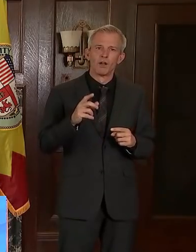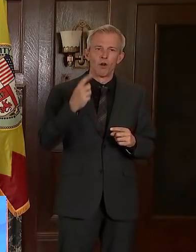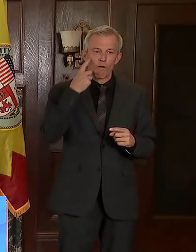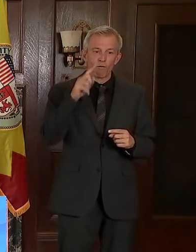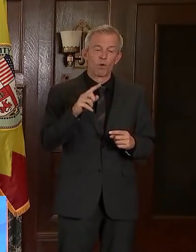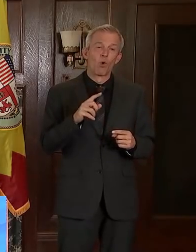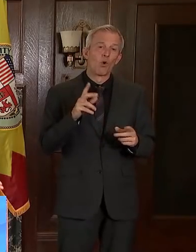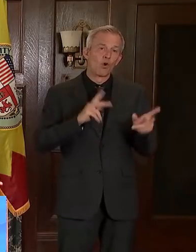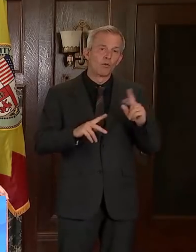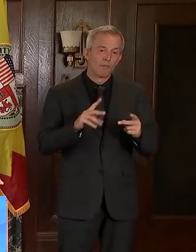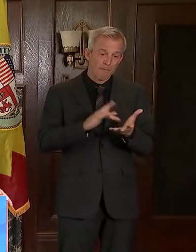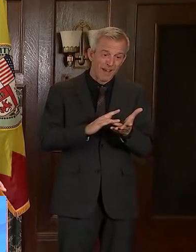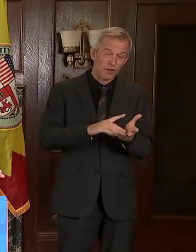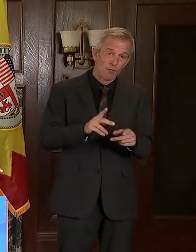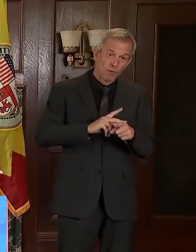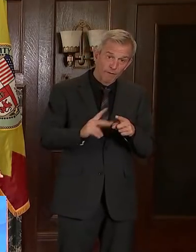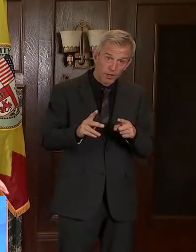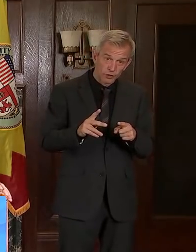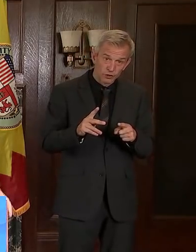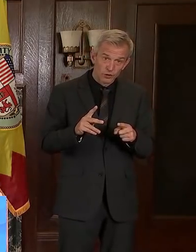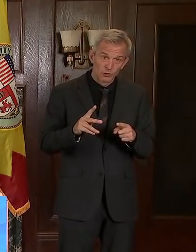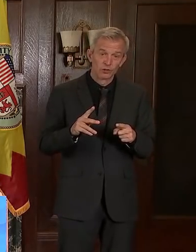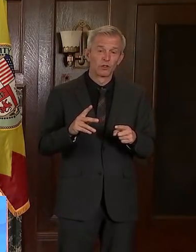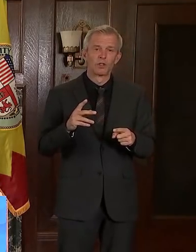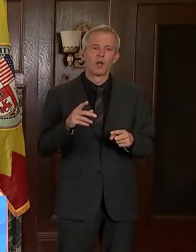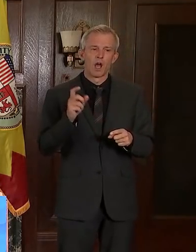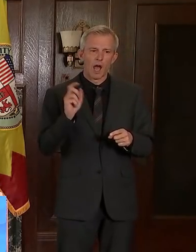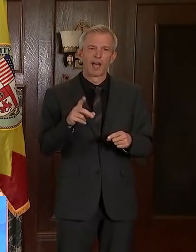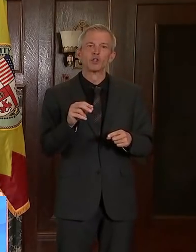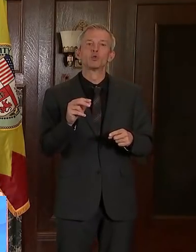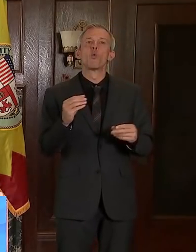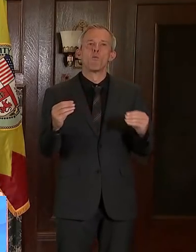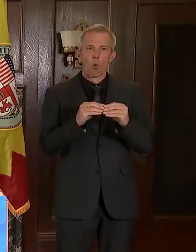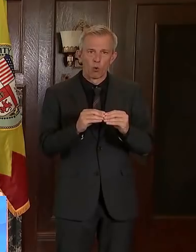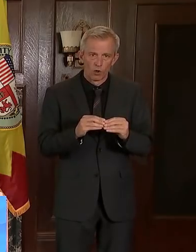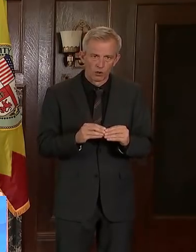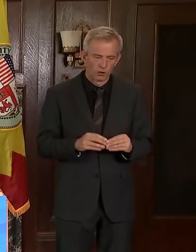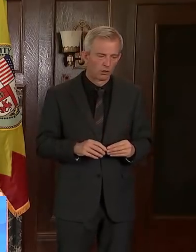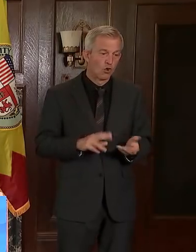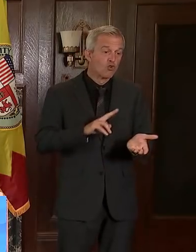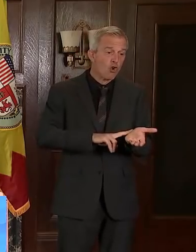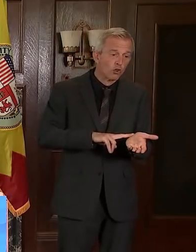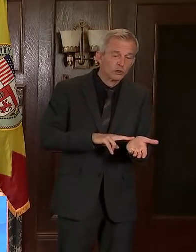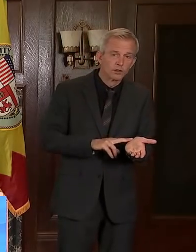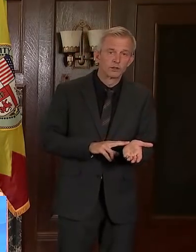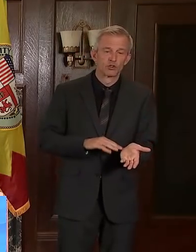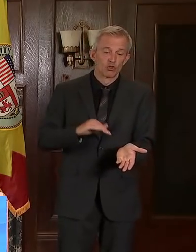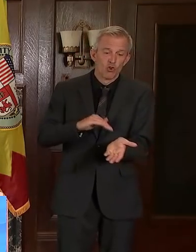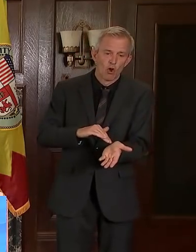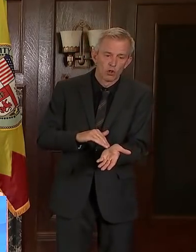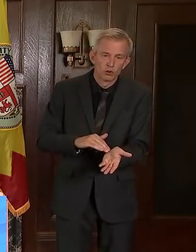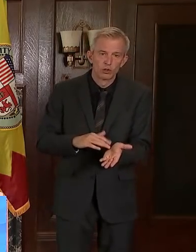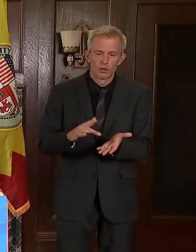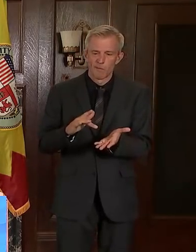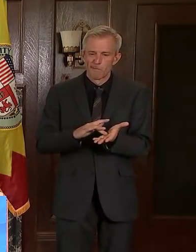systems. They've had to go even further. Our nurses, our doctors, our medical technicians,